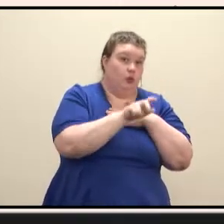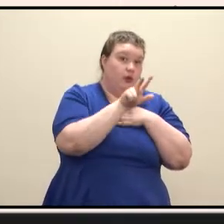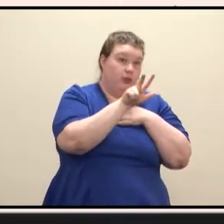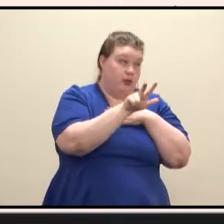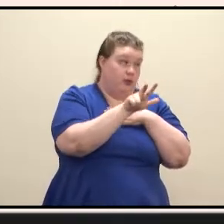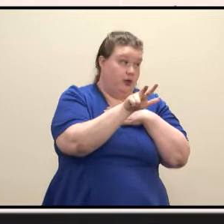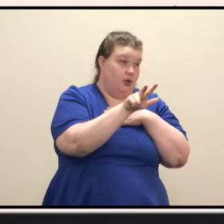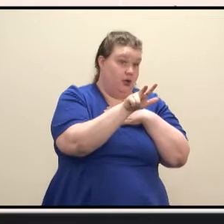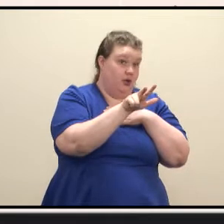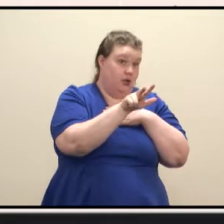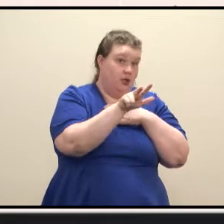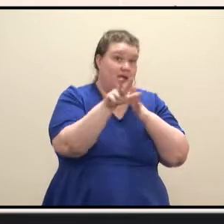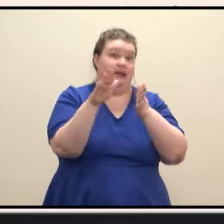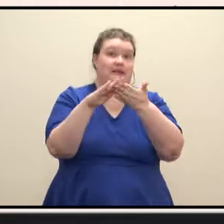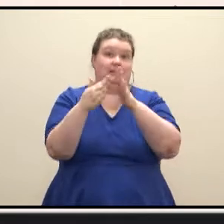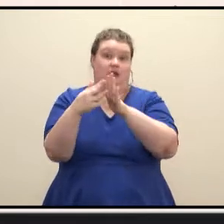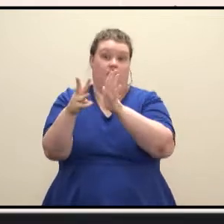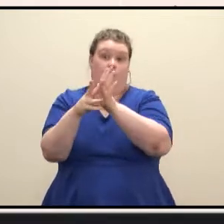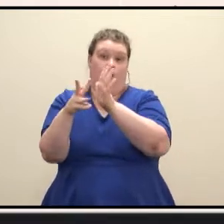from the city,